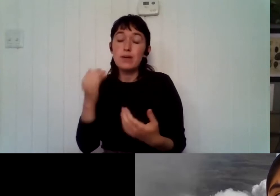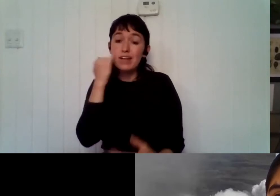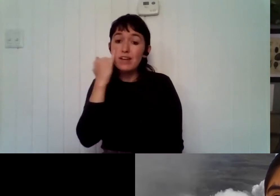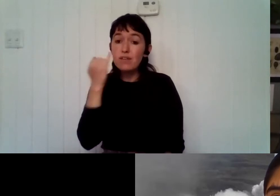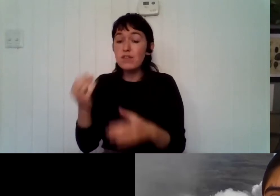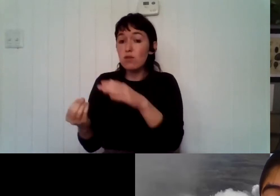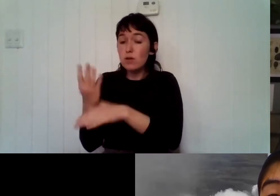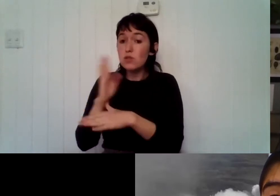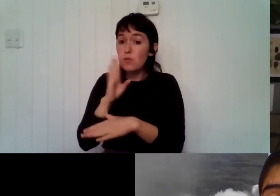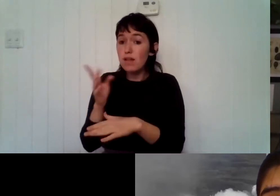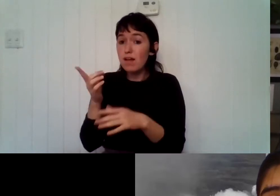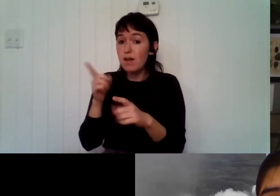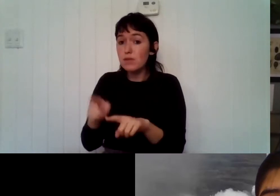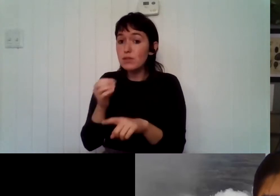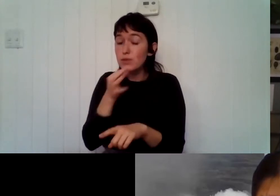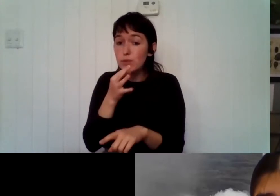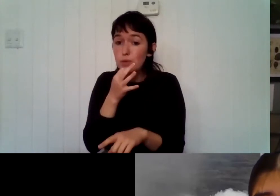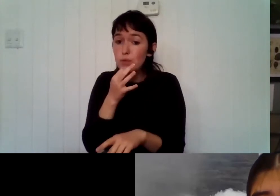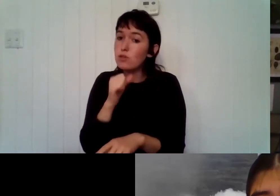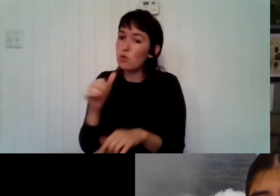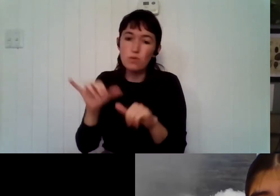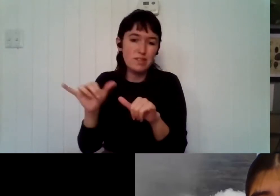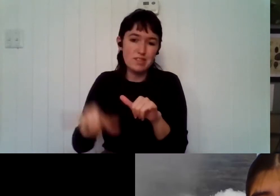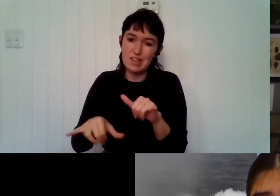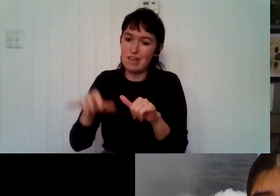for example, in Indonesia, they have very clear.